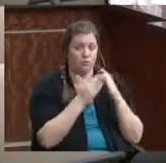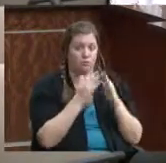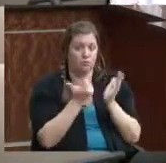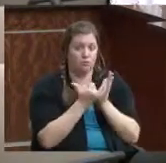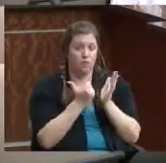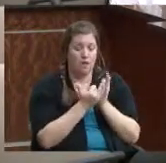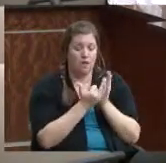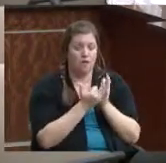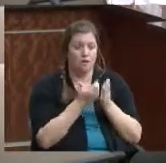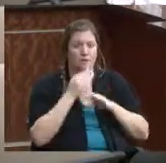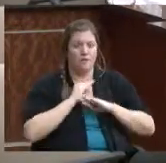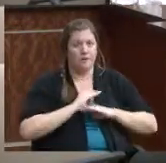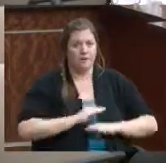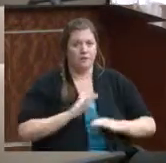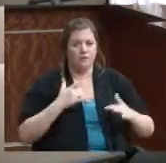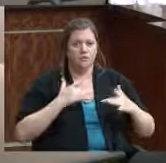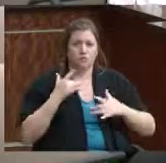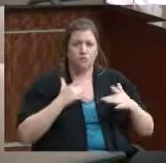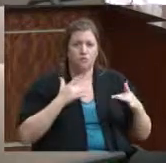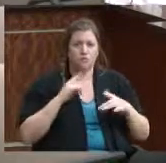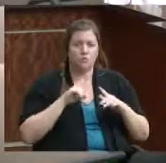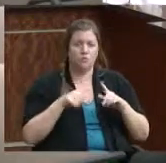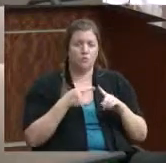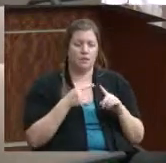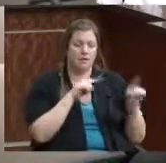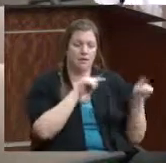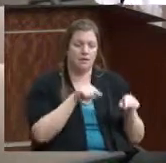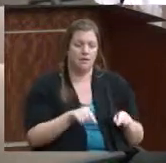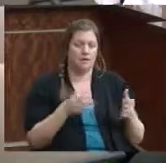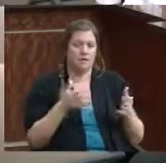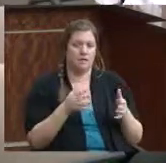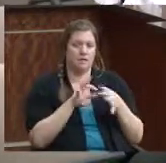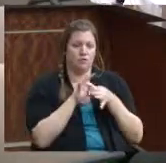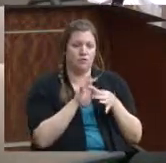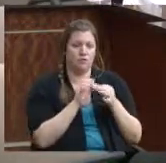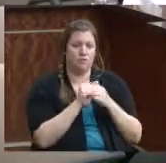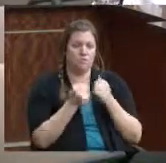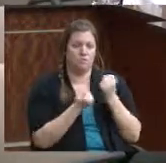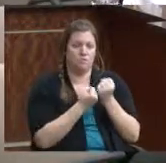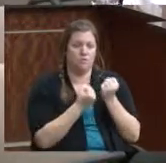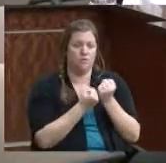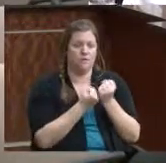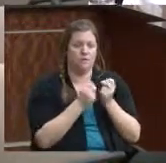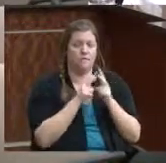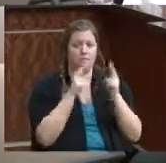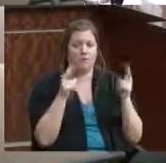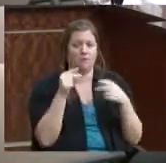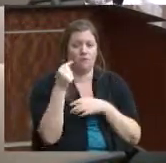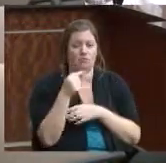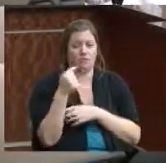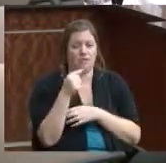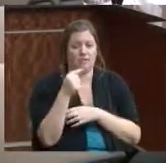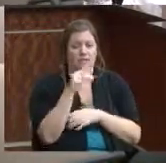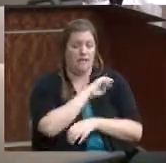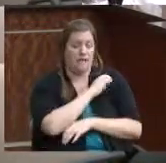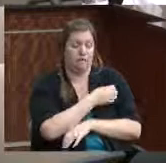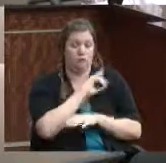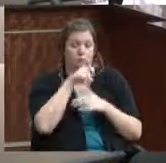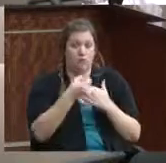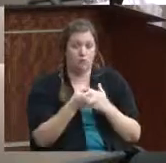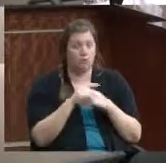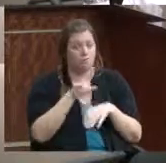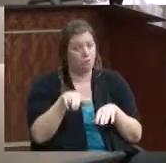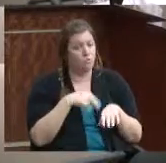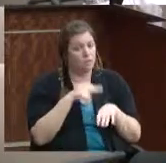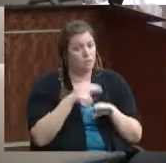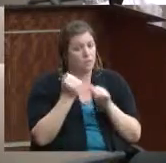help alleviate our concerns so that we can come to this council united with support for this very green energy project. Of